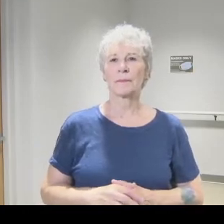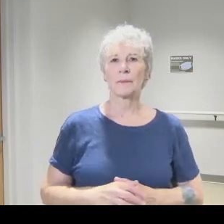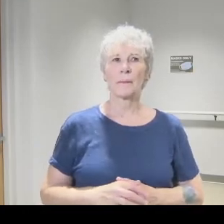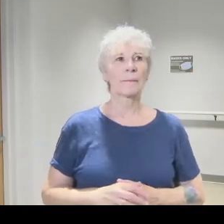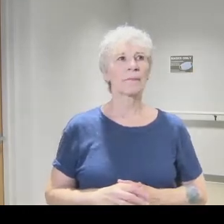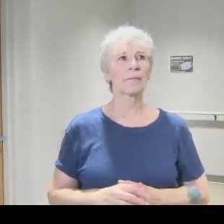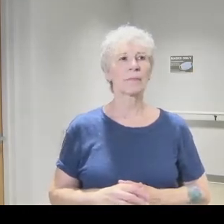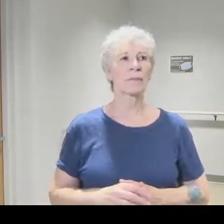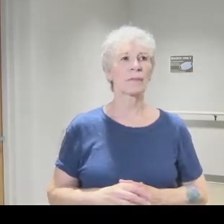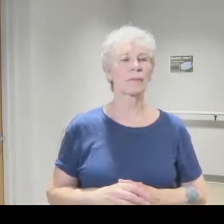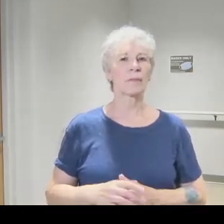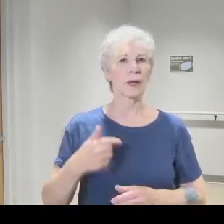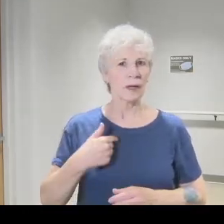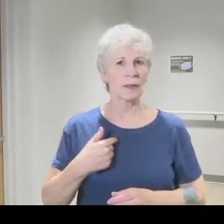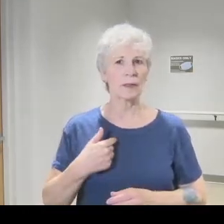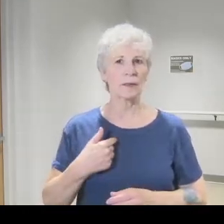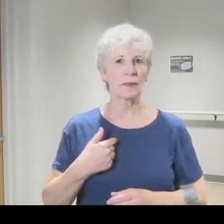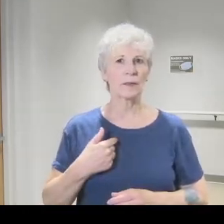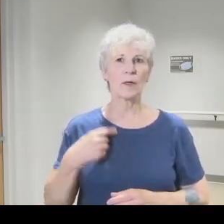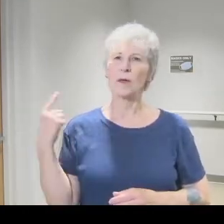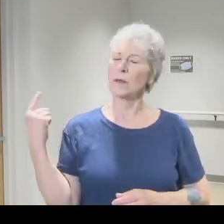"I will be with you."